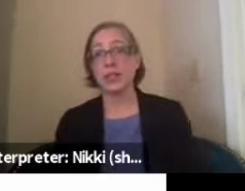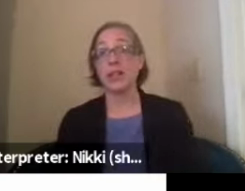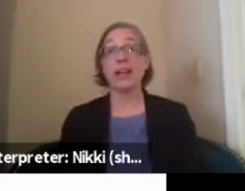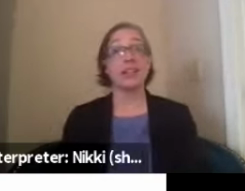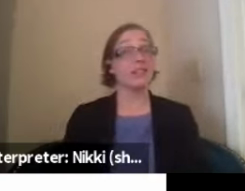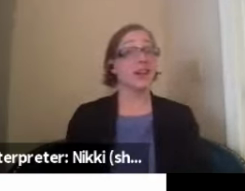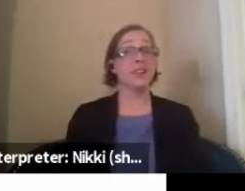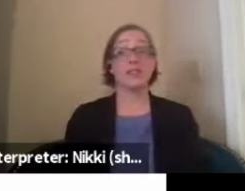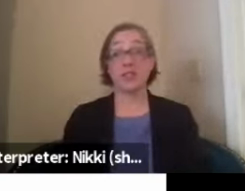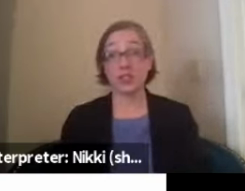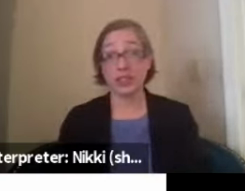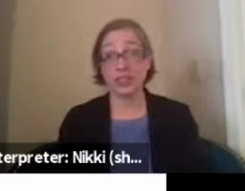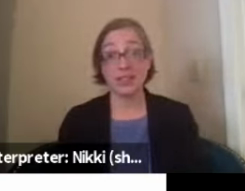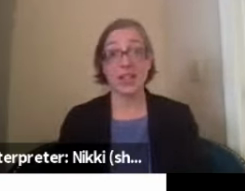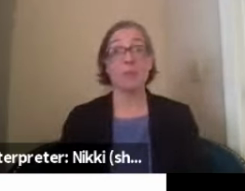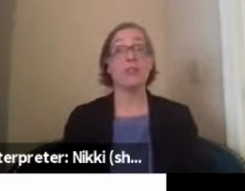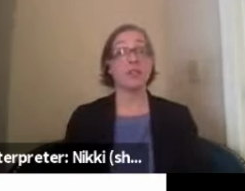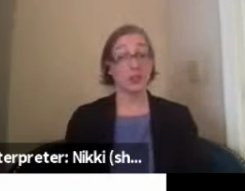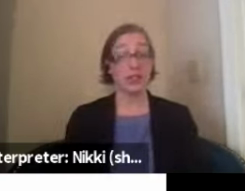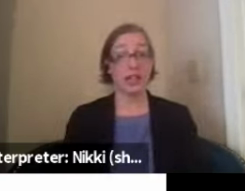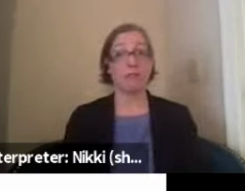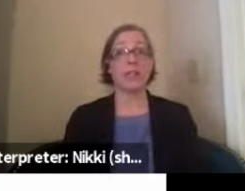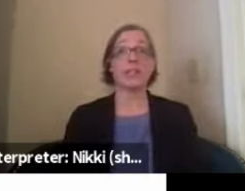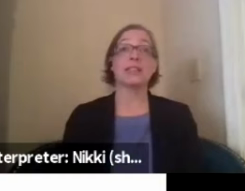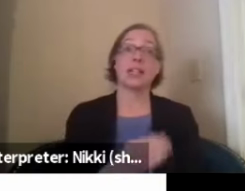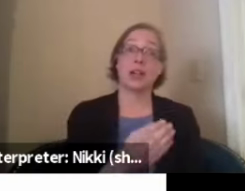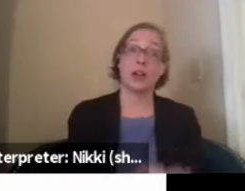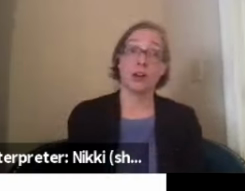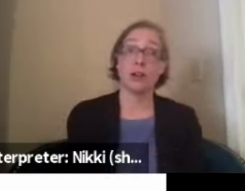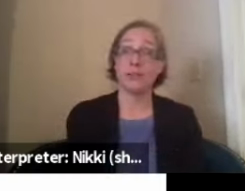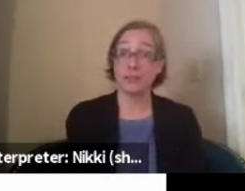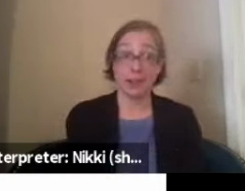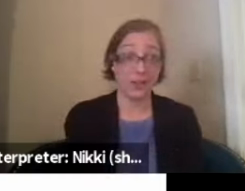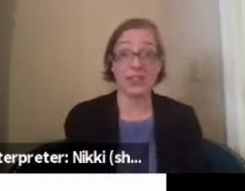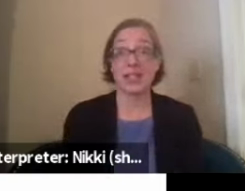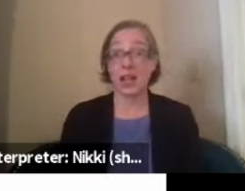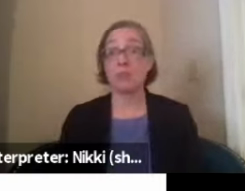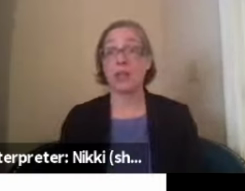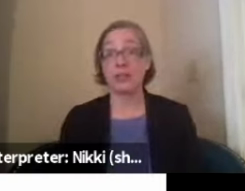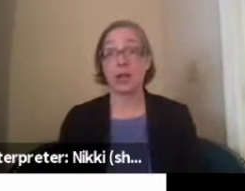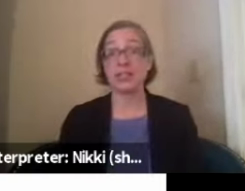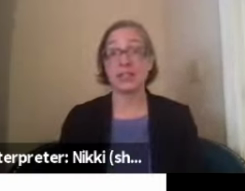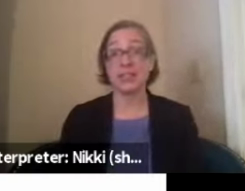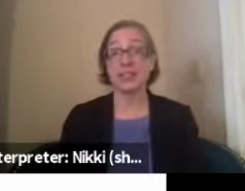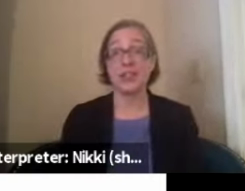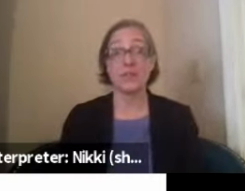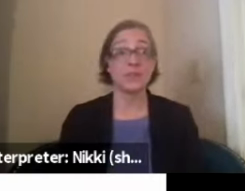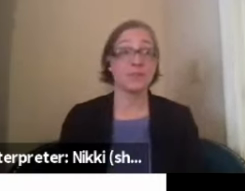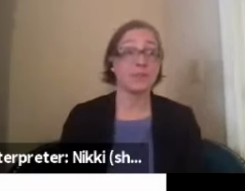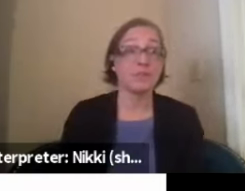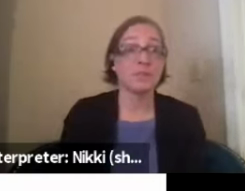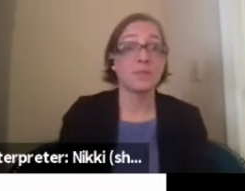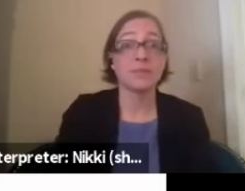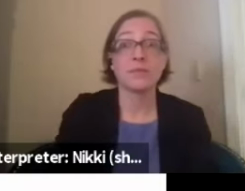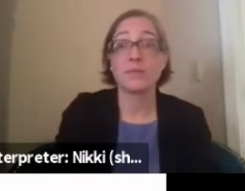prevent. And that is not sufficient. That's not beneficial enough because there are obviously unplanned pregnancies still.